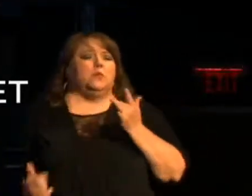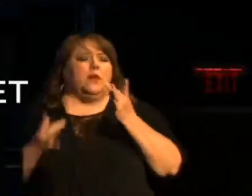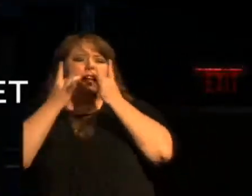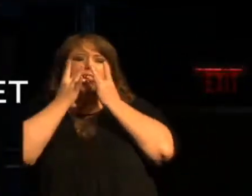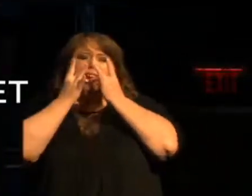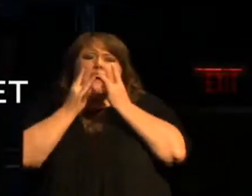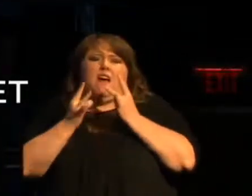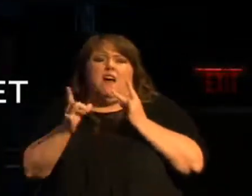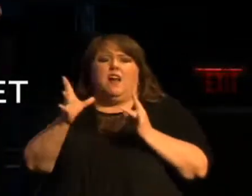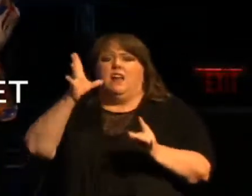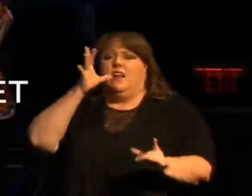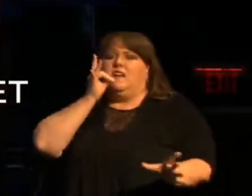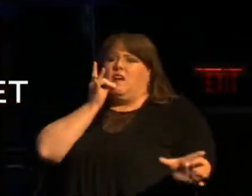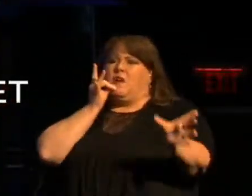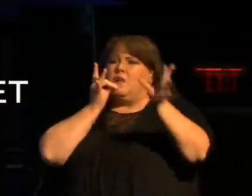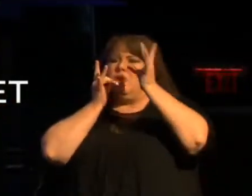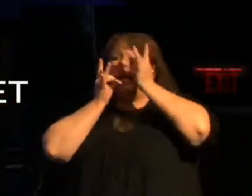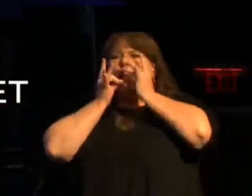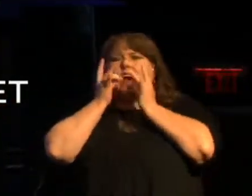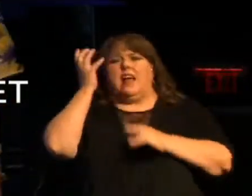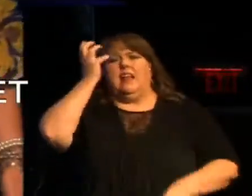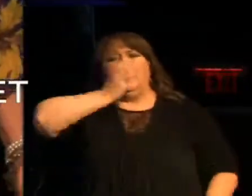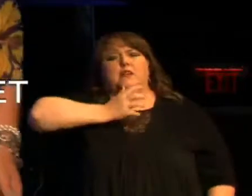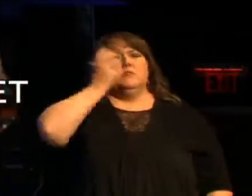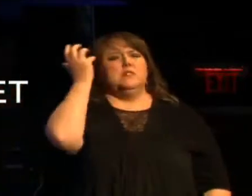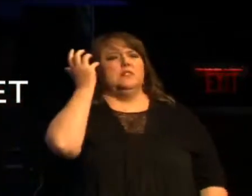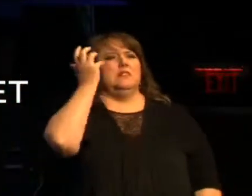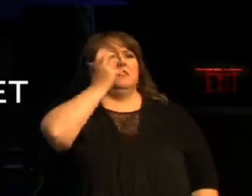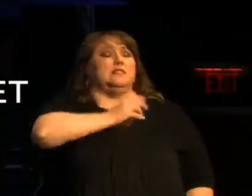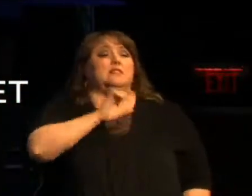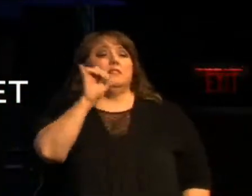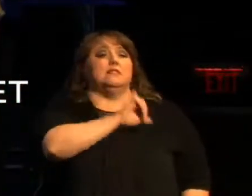sweet, sweet honey on my lips.